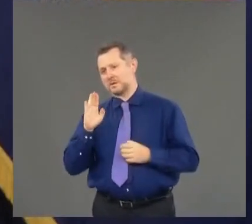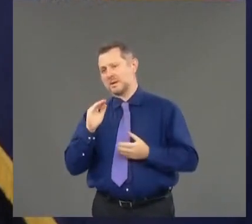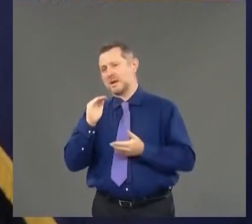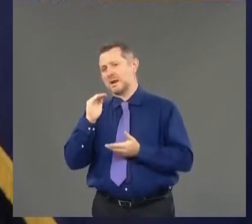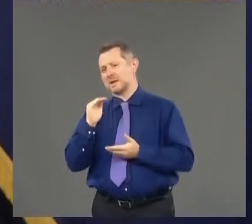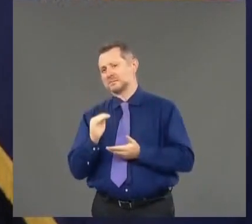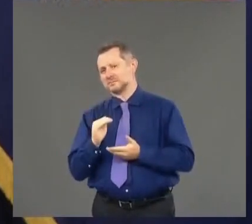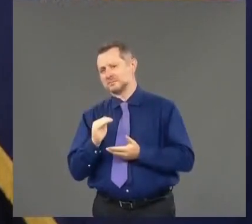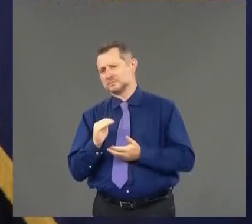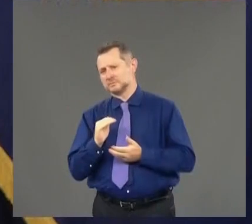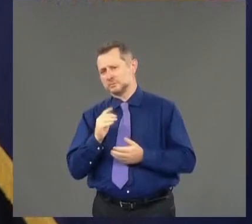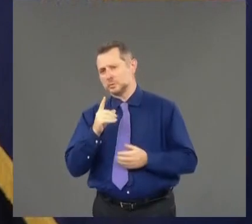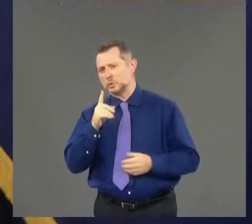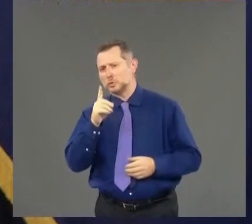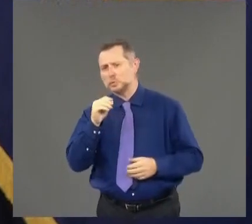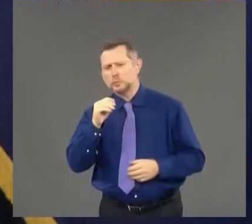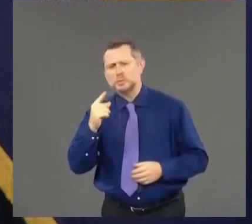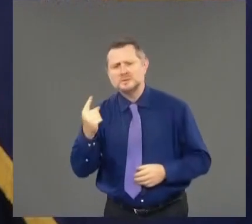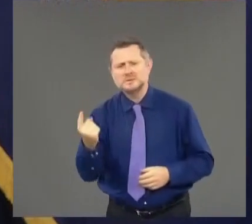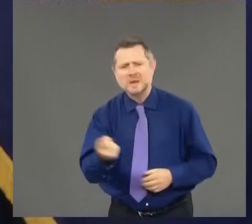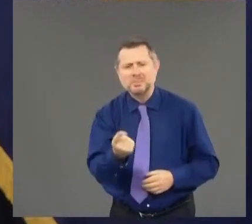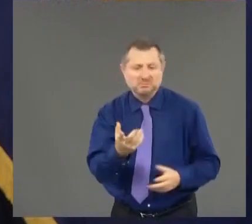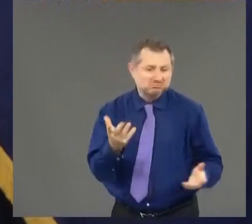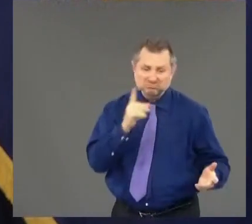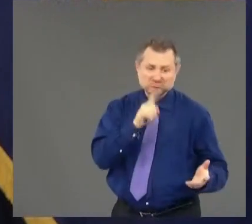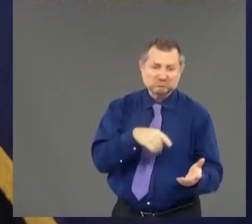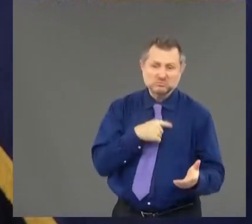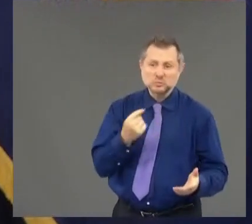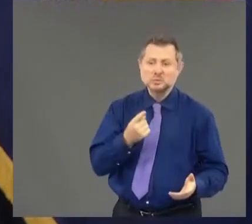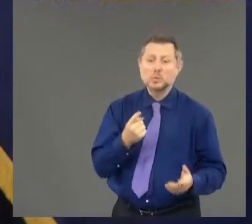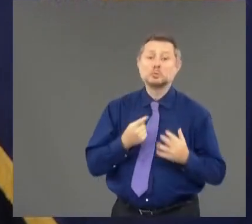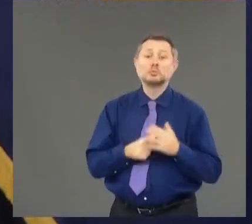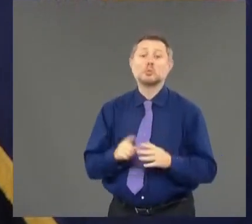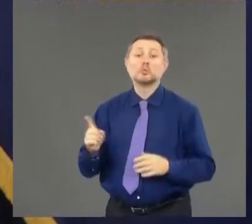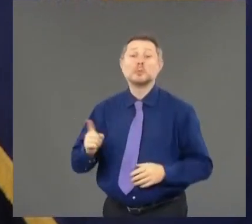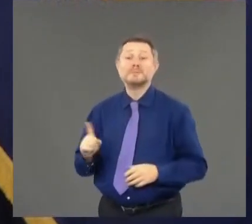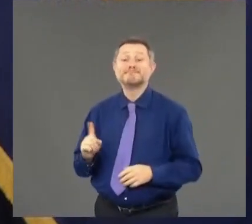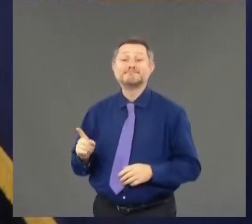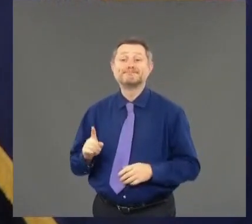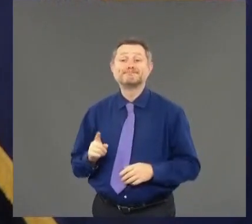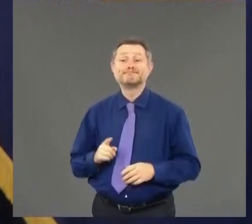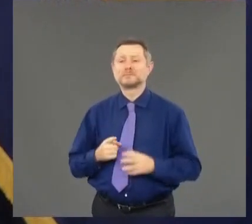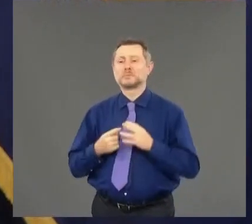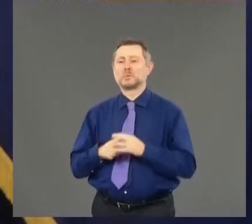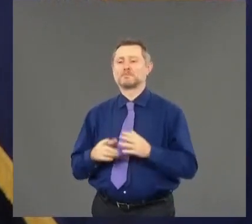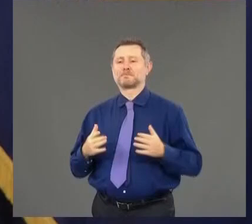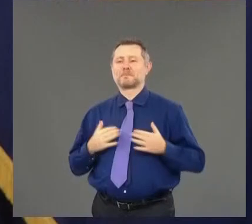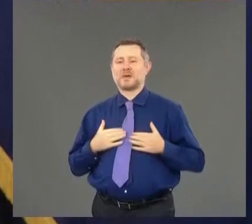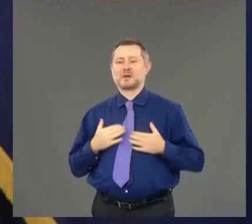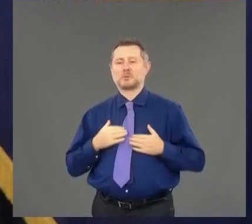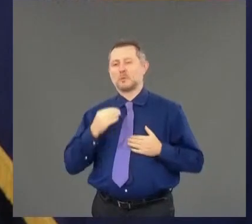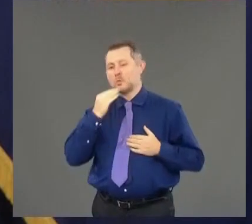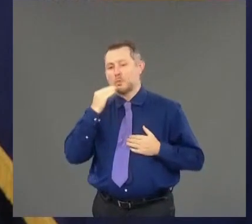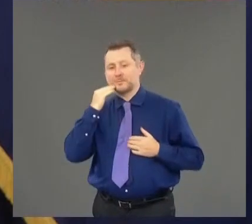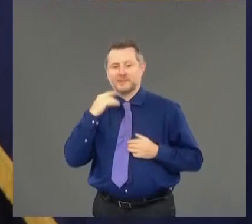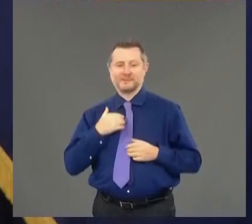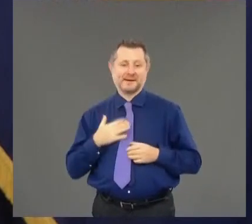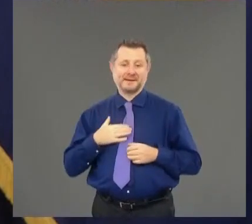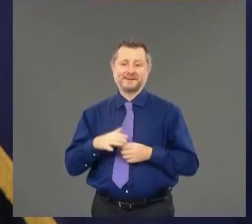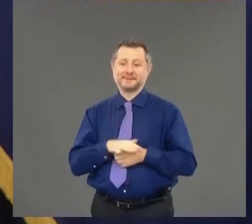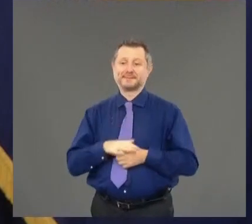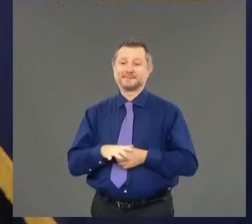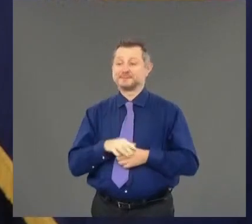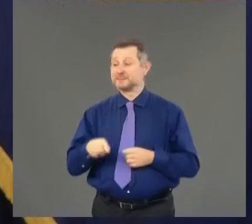something. And you know where you start? Start at home. You know where change